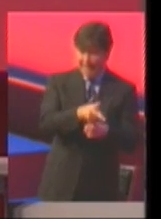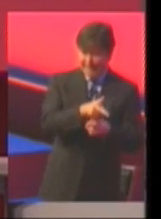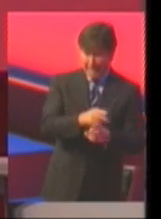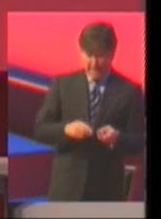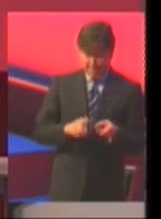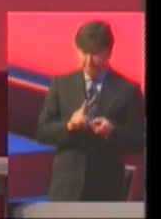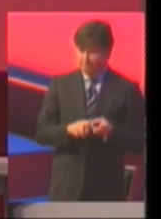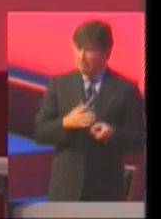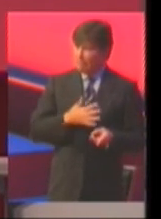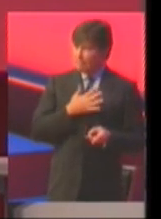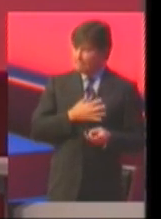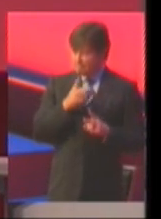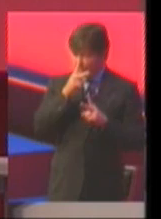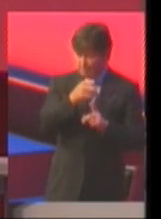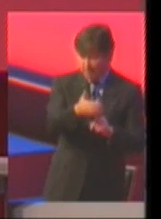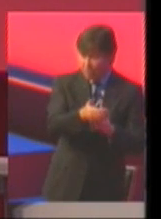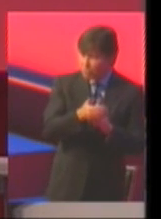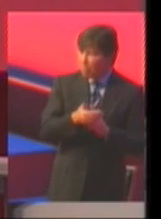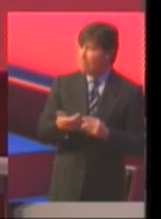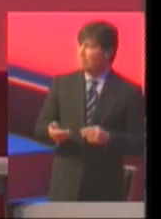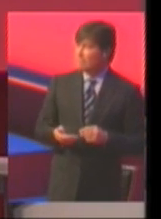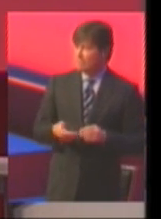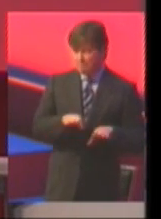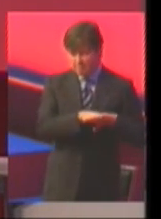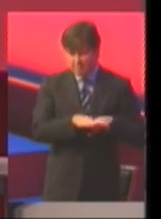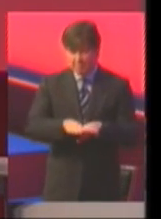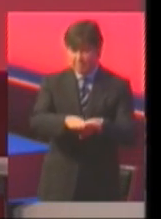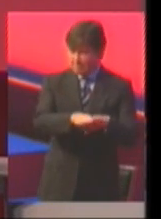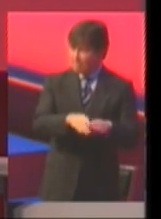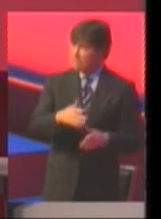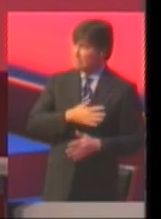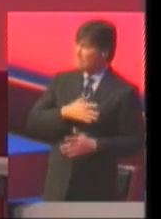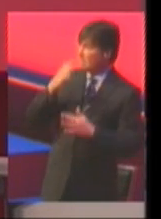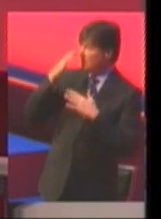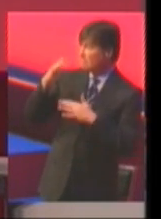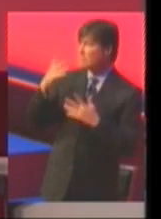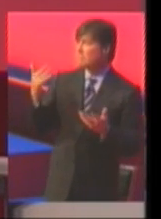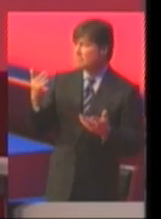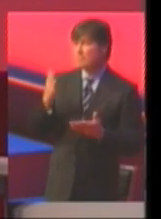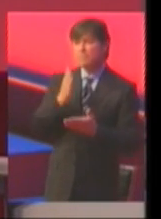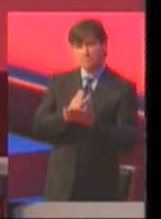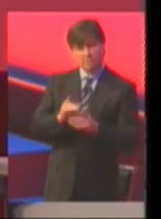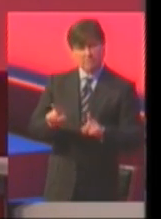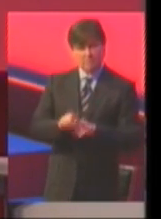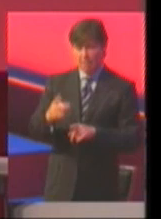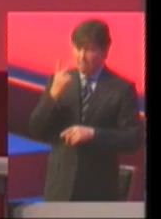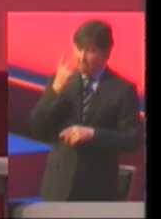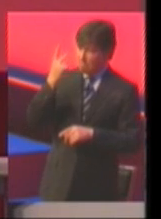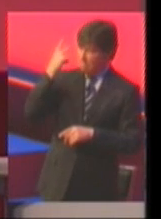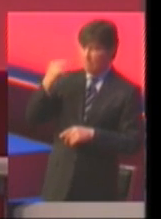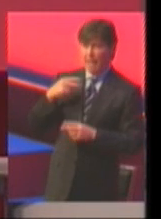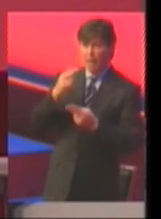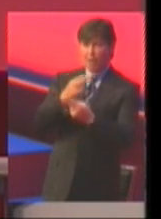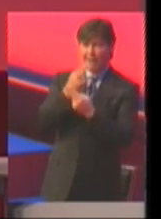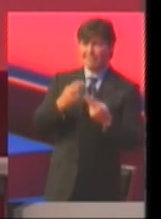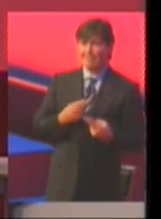cooperation. Those are the values that we as a Labour Party hold in esteem. But we, thanks to our proud tradition of